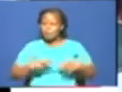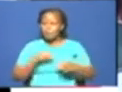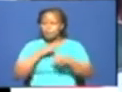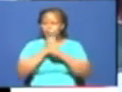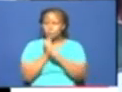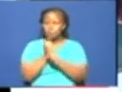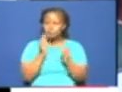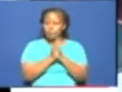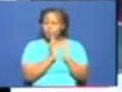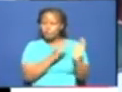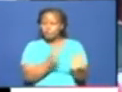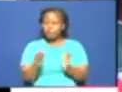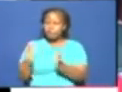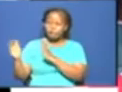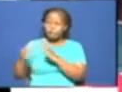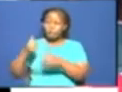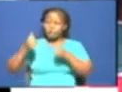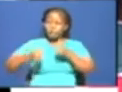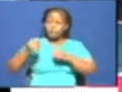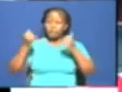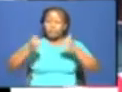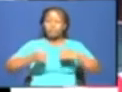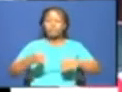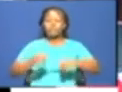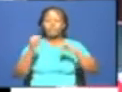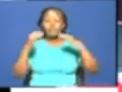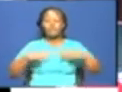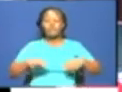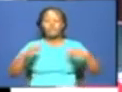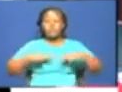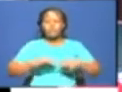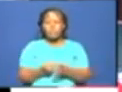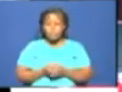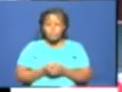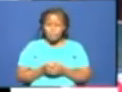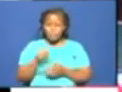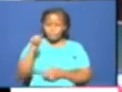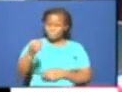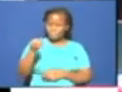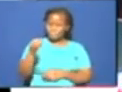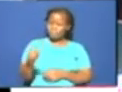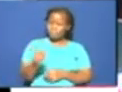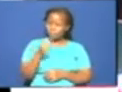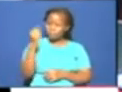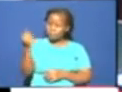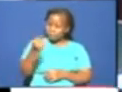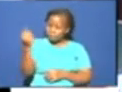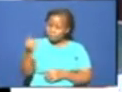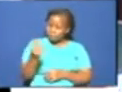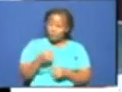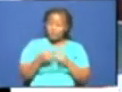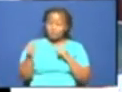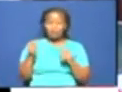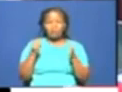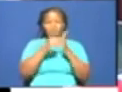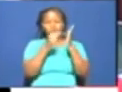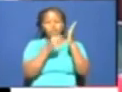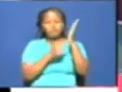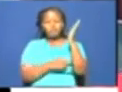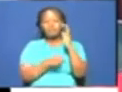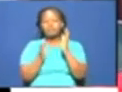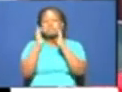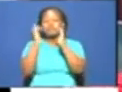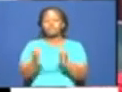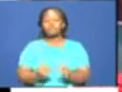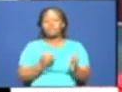will actualize it for the people. These are just but highlights of new programs that we